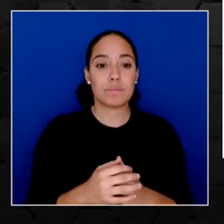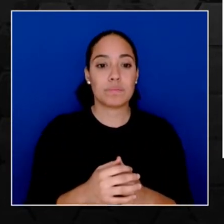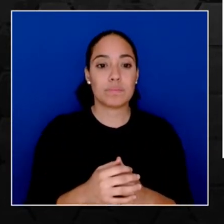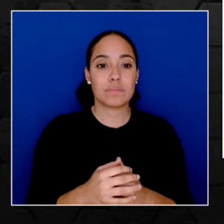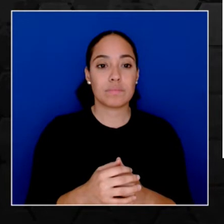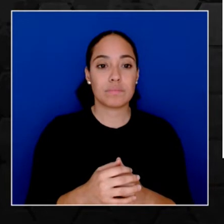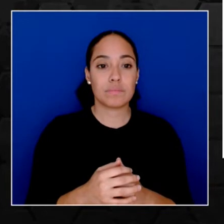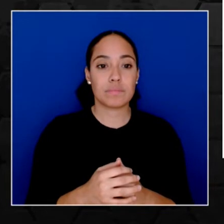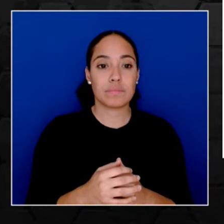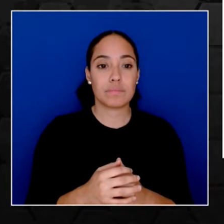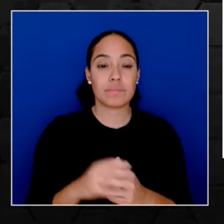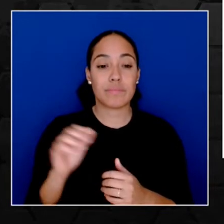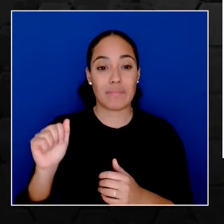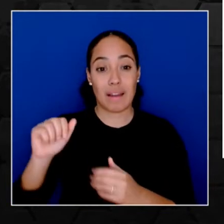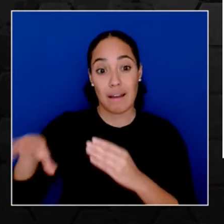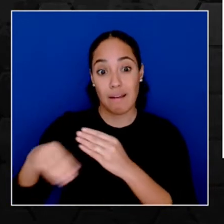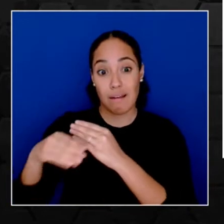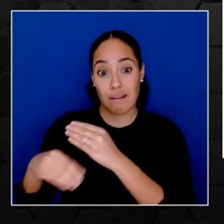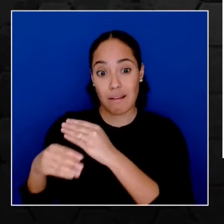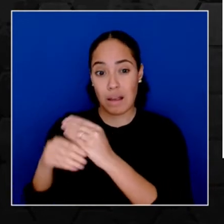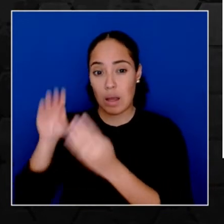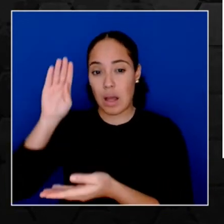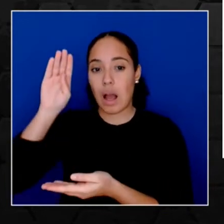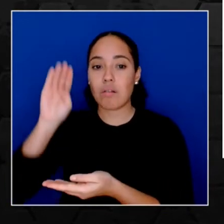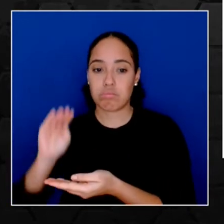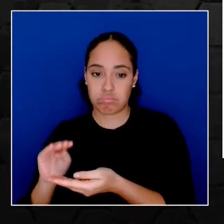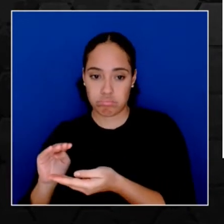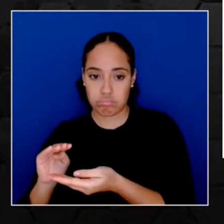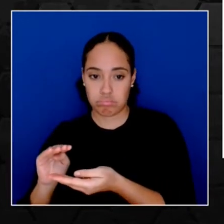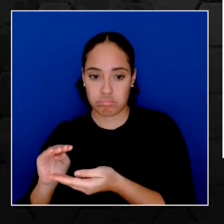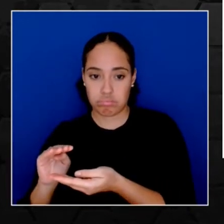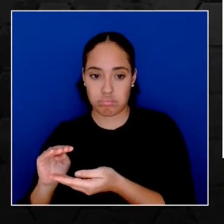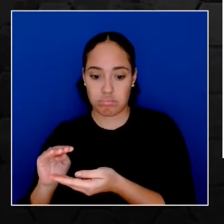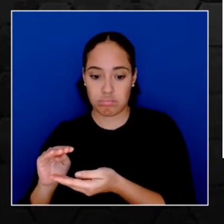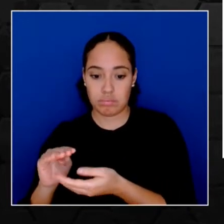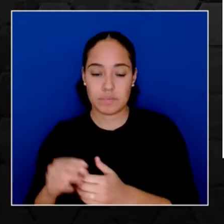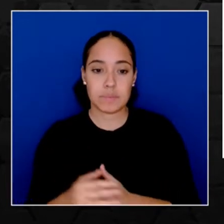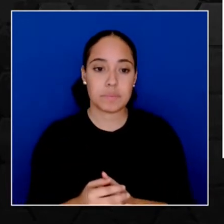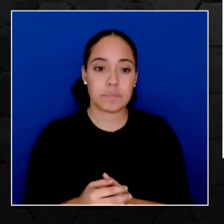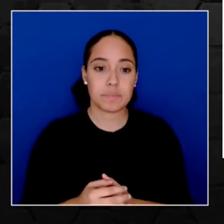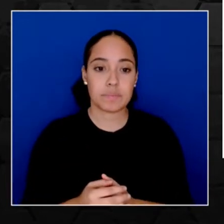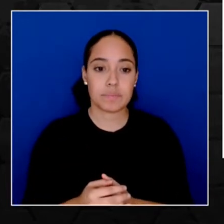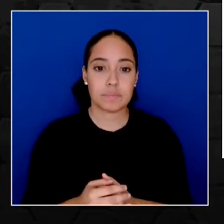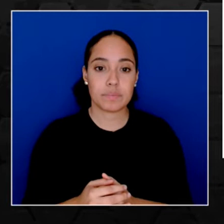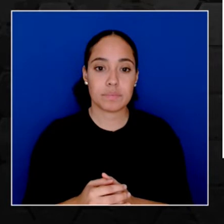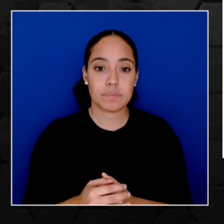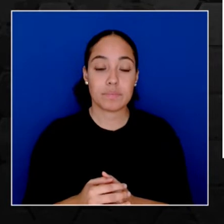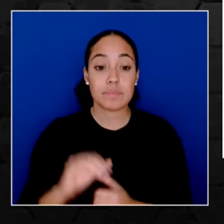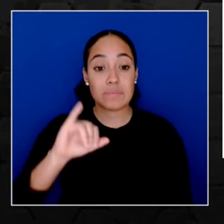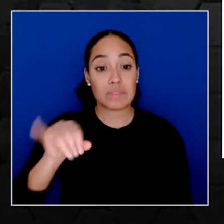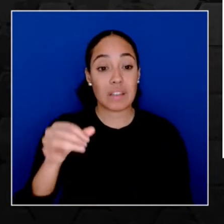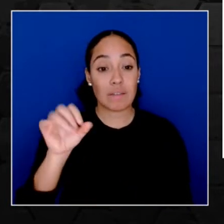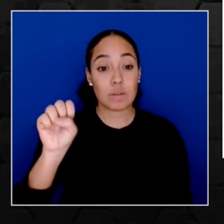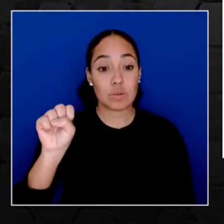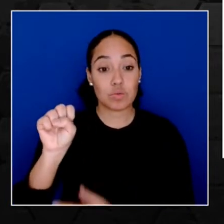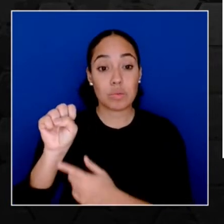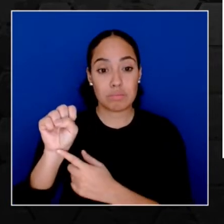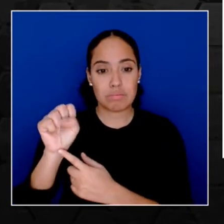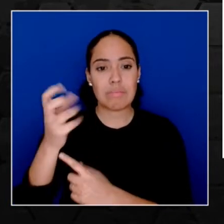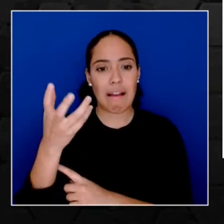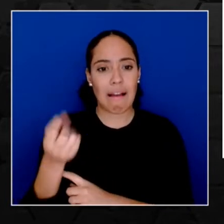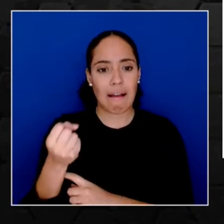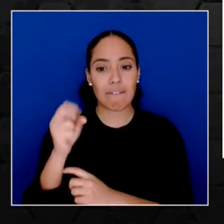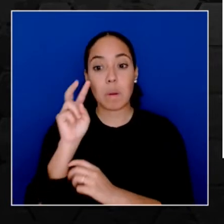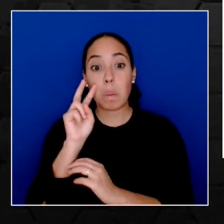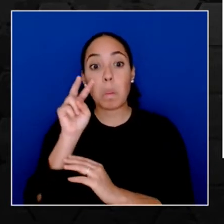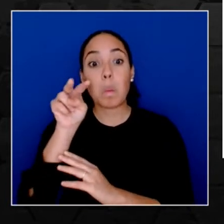reduce the error, or I have just find out the error. So what I can do that. So there is a function in JavaScript, you can say prediction. Again, it's a part of TF.js. You can